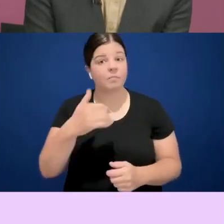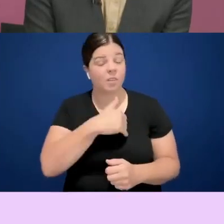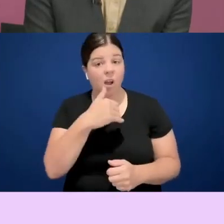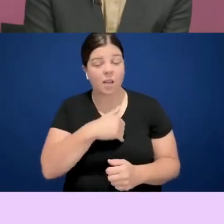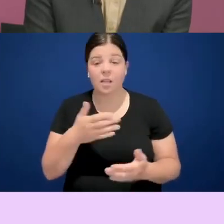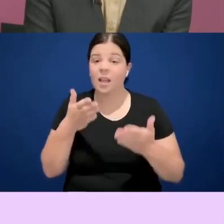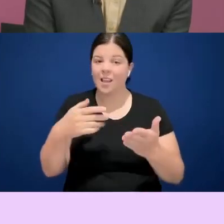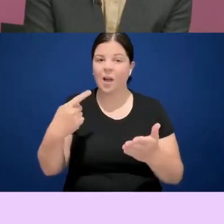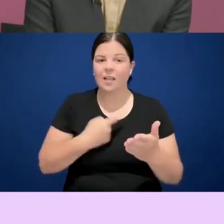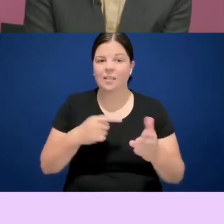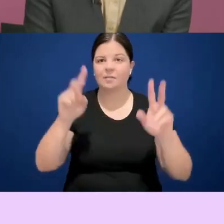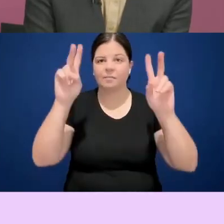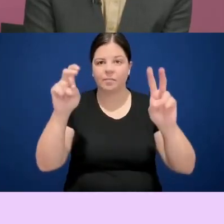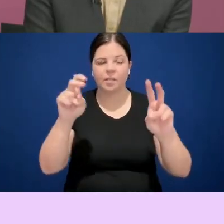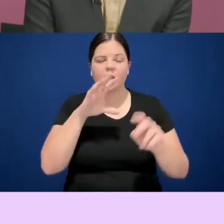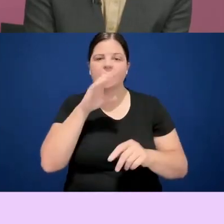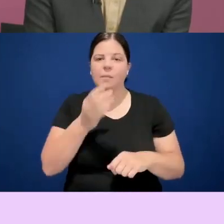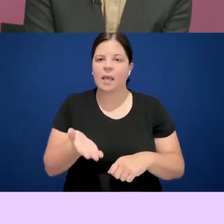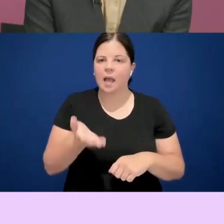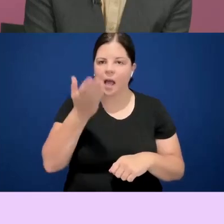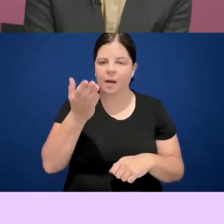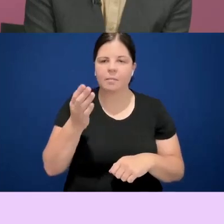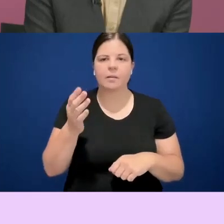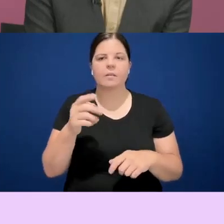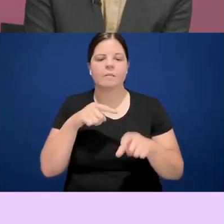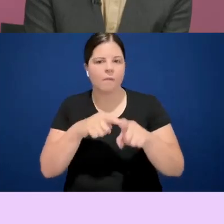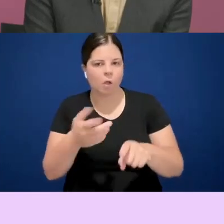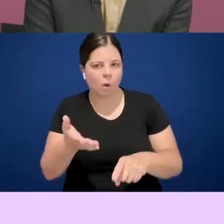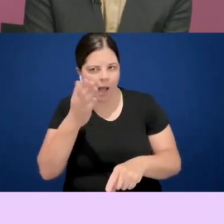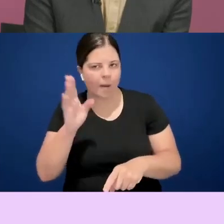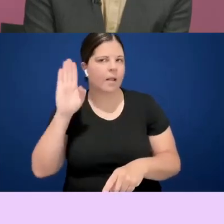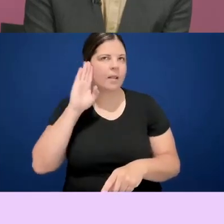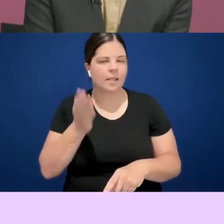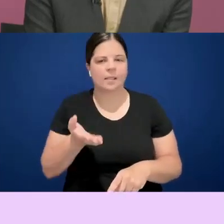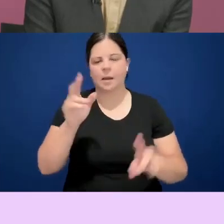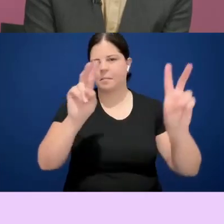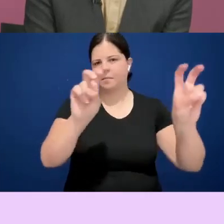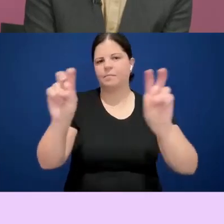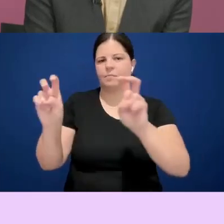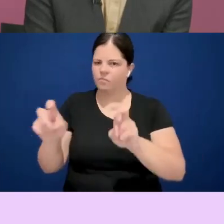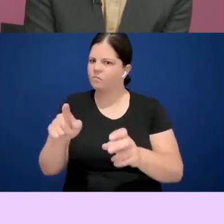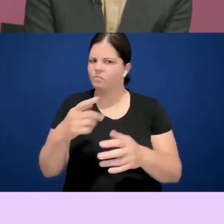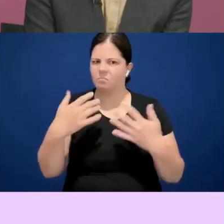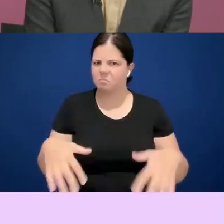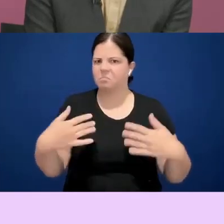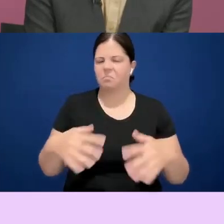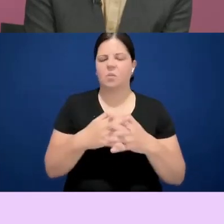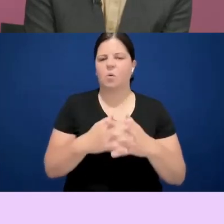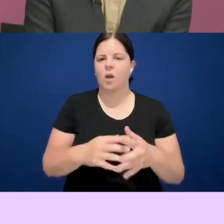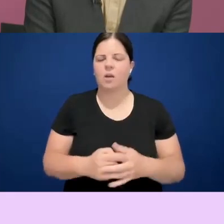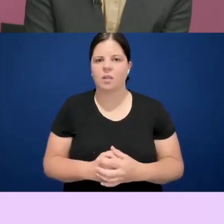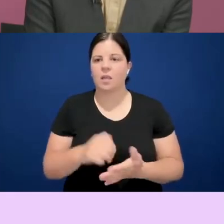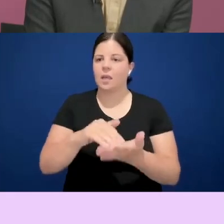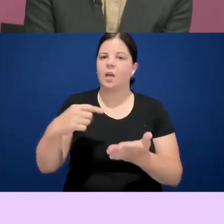Up, Listen Up, Follow Up modules, which have been invaluable. These resources have helped us enhance our